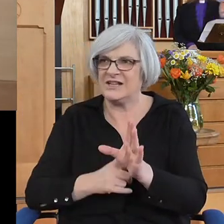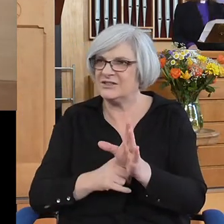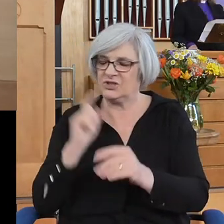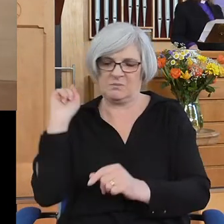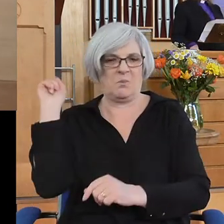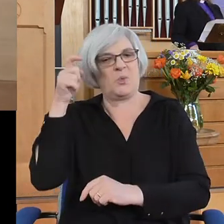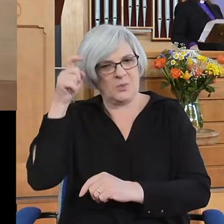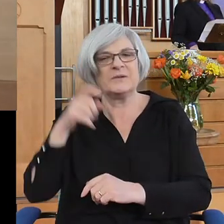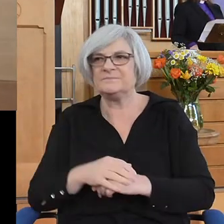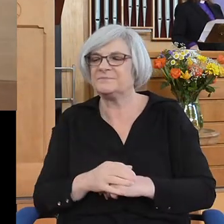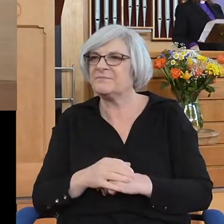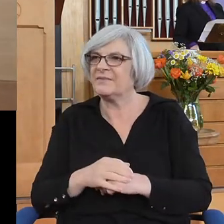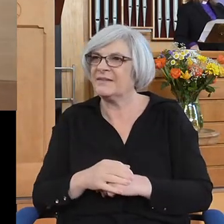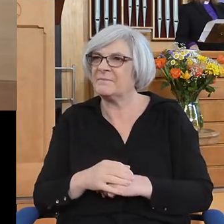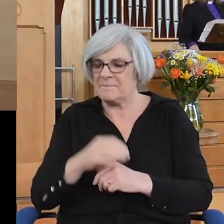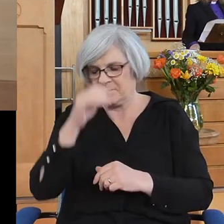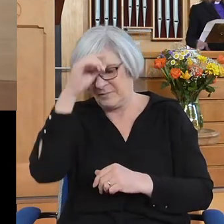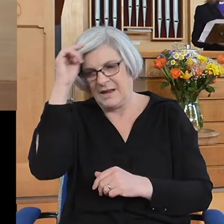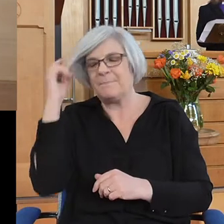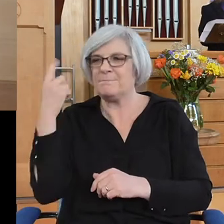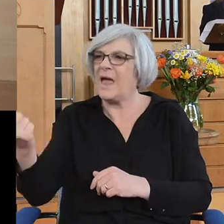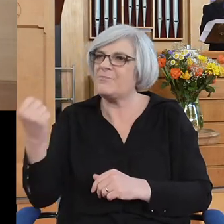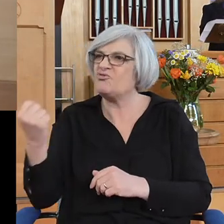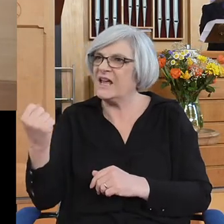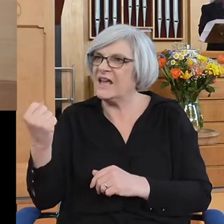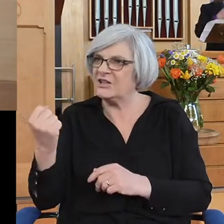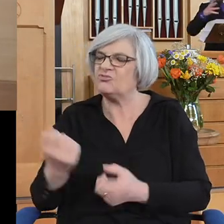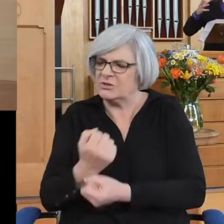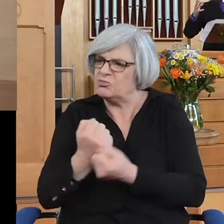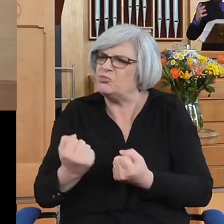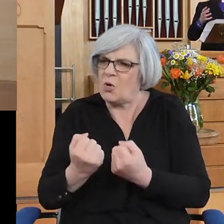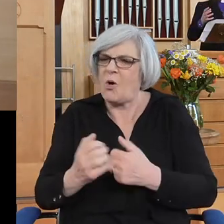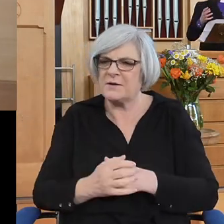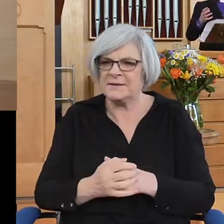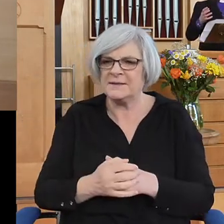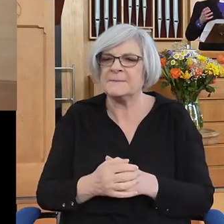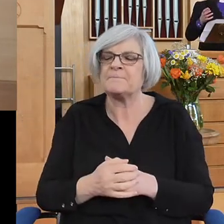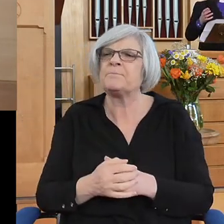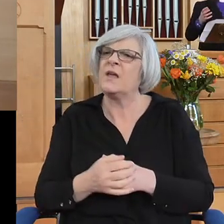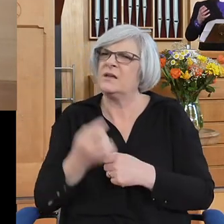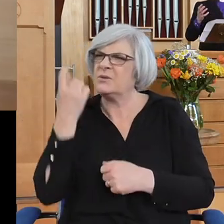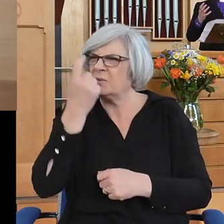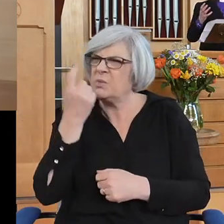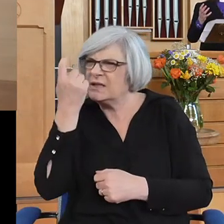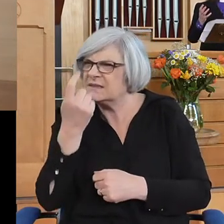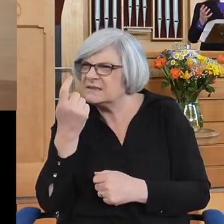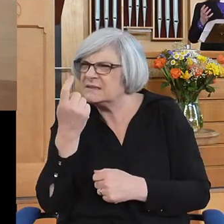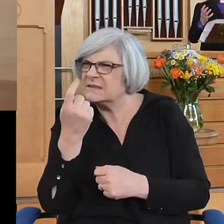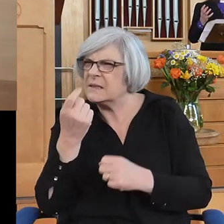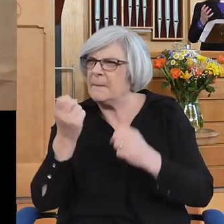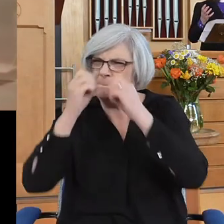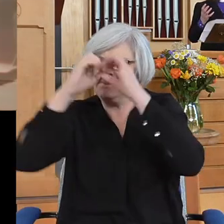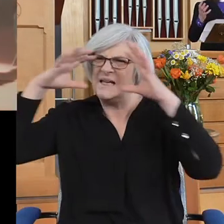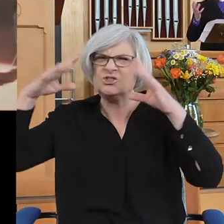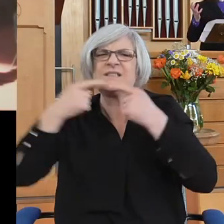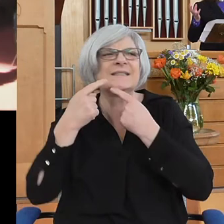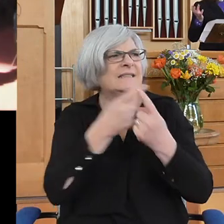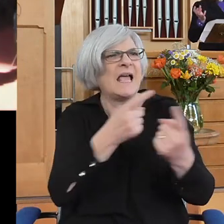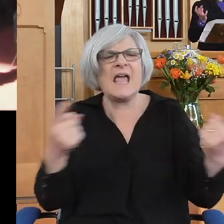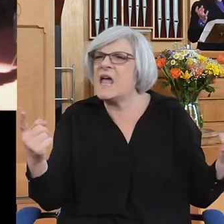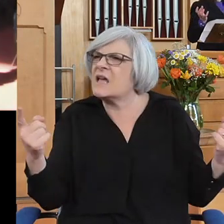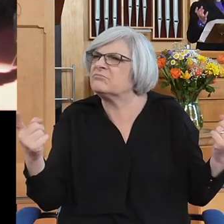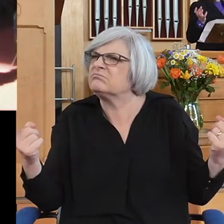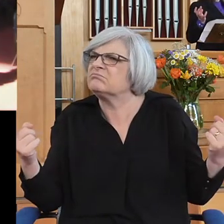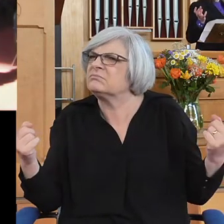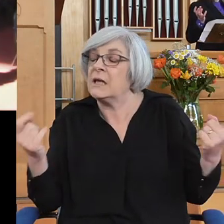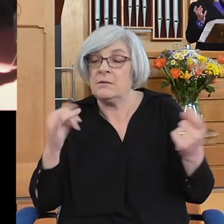there, that picture. And so I was wondering what pictures say to you. Maybe quite a few